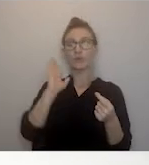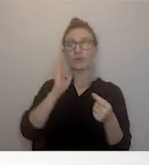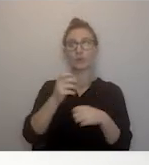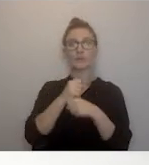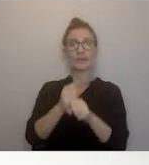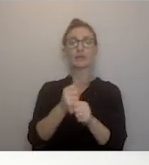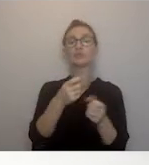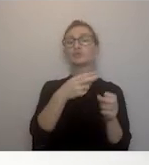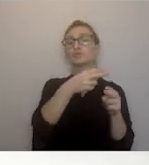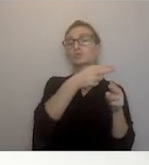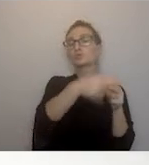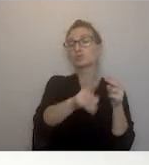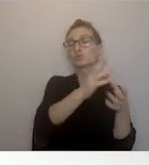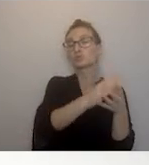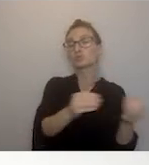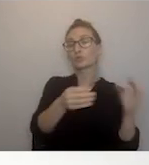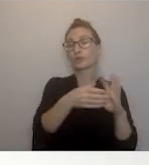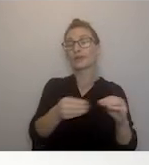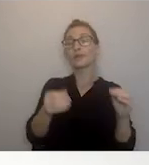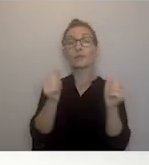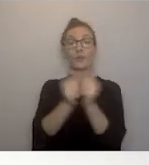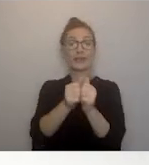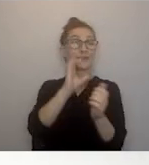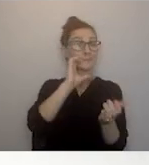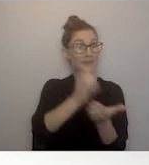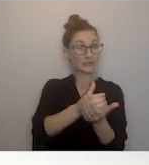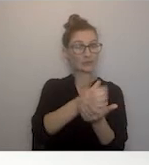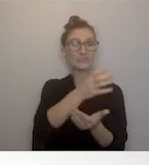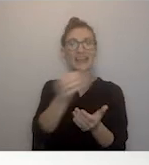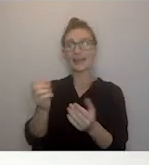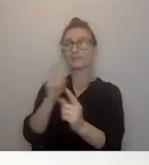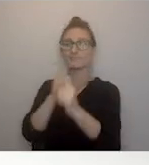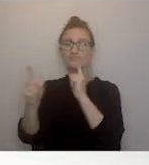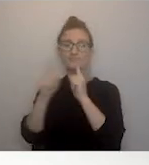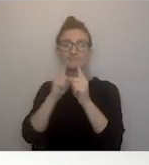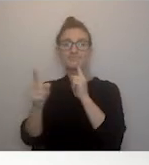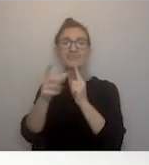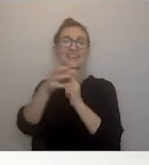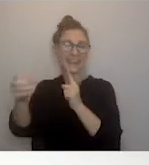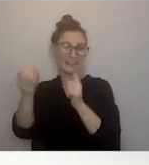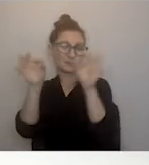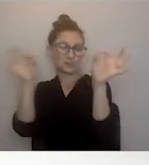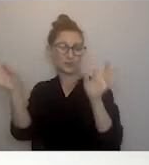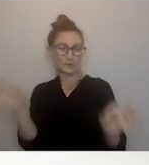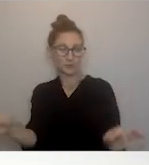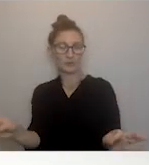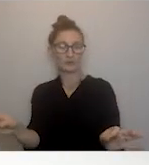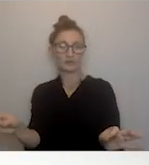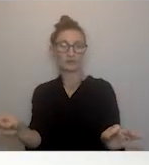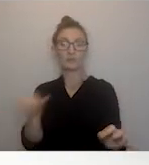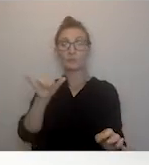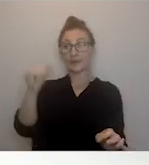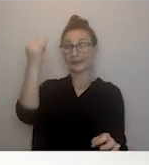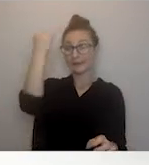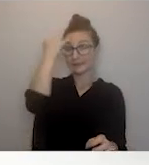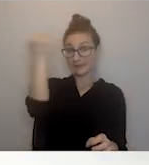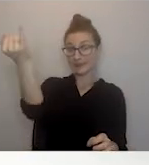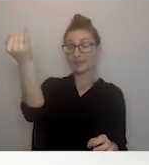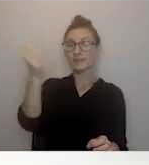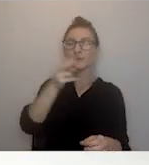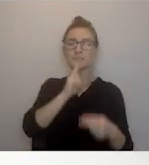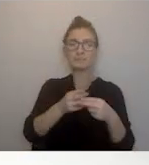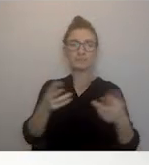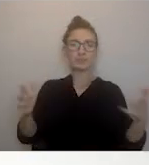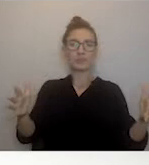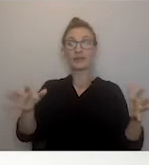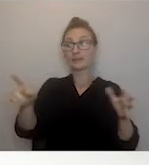create basically a short story with both pictures and dialogue and descriptions. And the idea, I